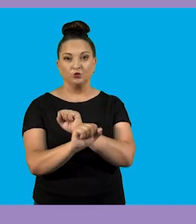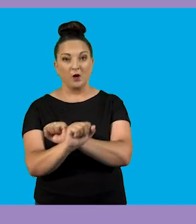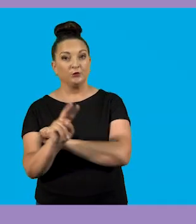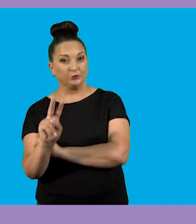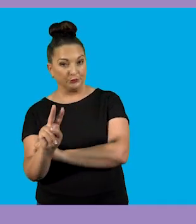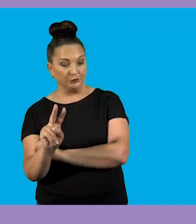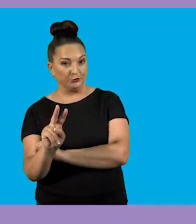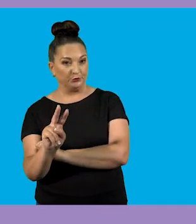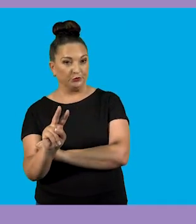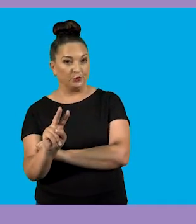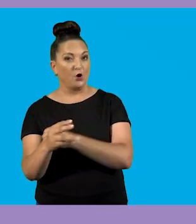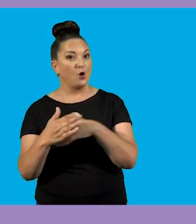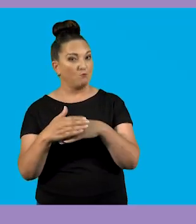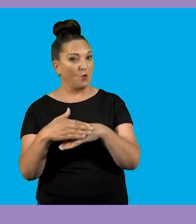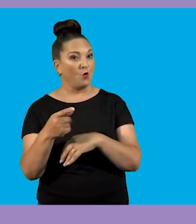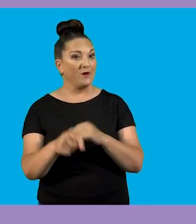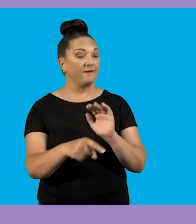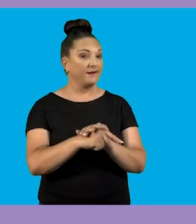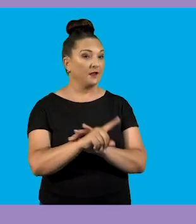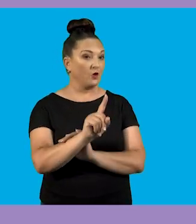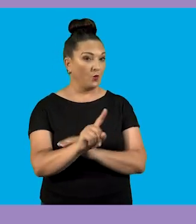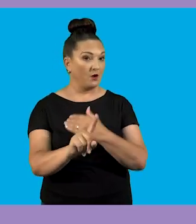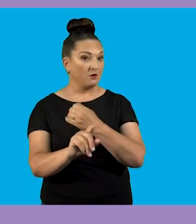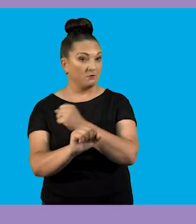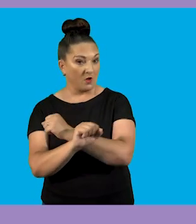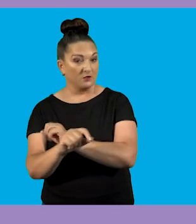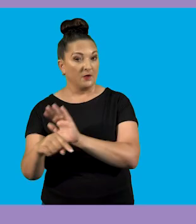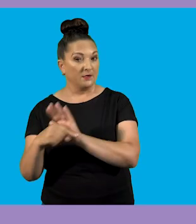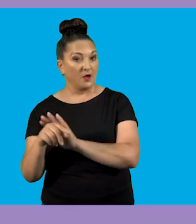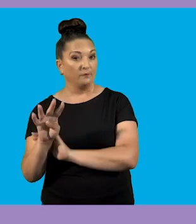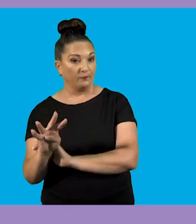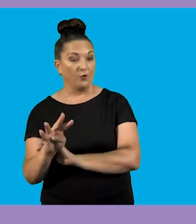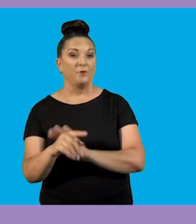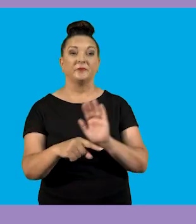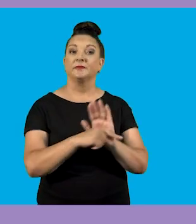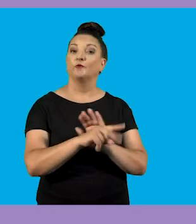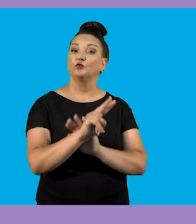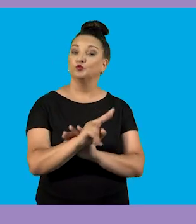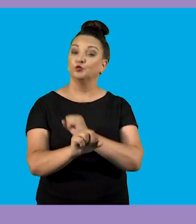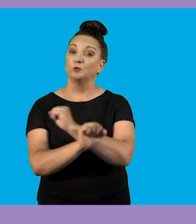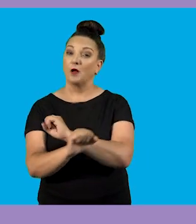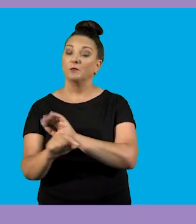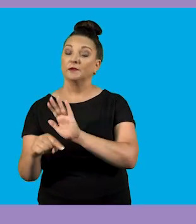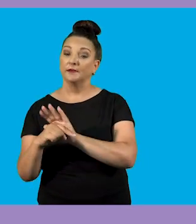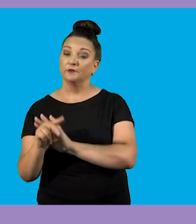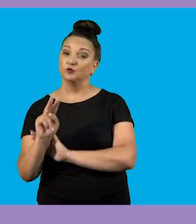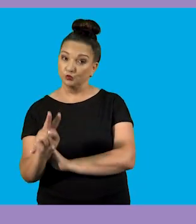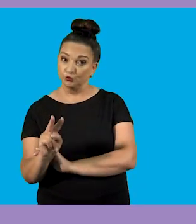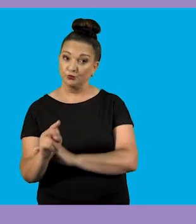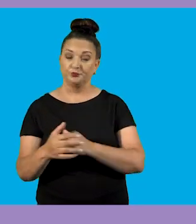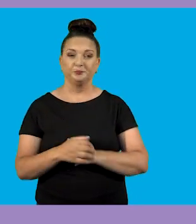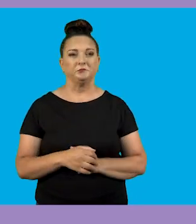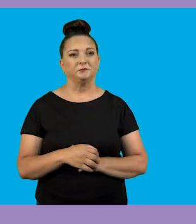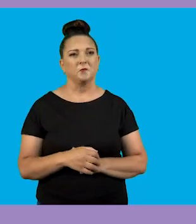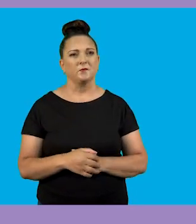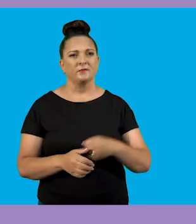2 multiplied by 2. We also have a negative 1 multiplied by a negative 4, and we have a negative 2 multiplied by a